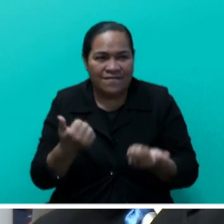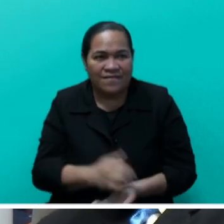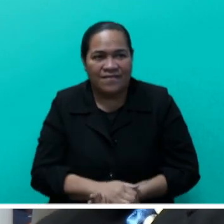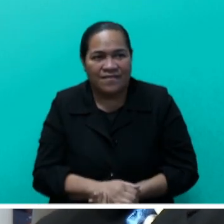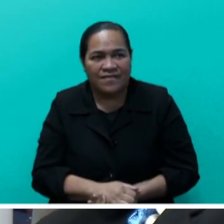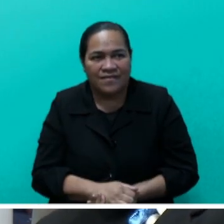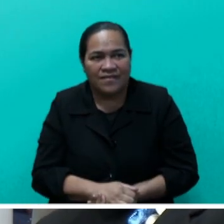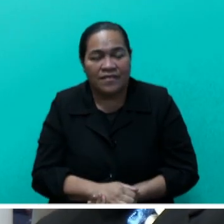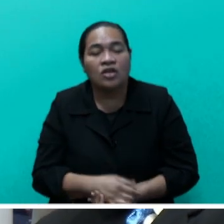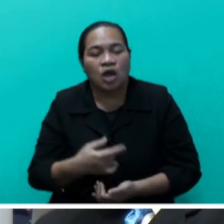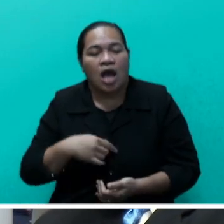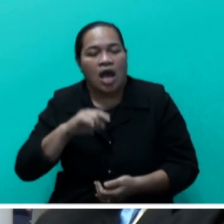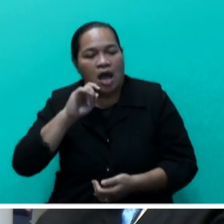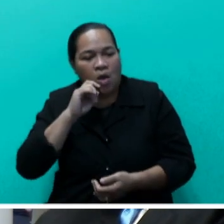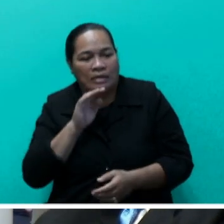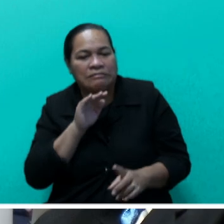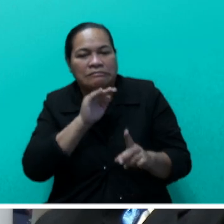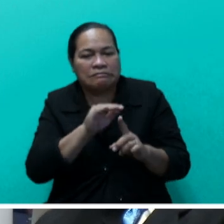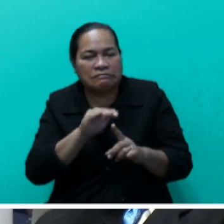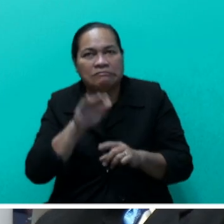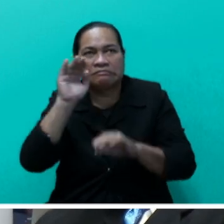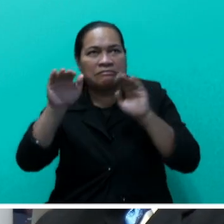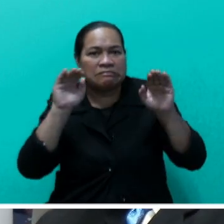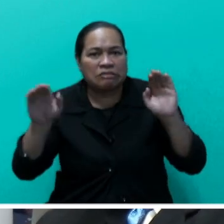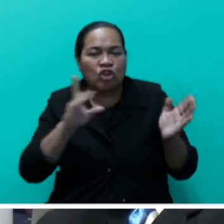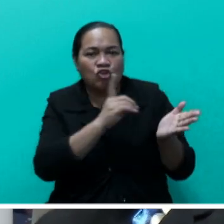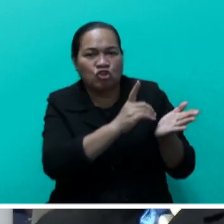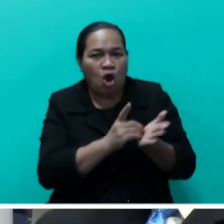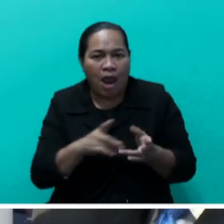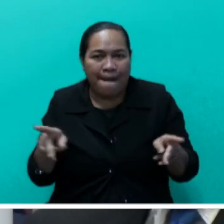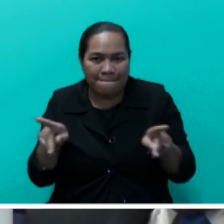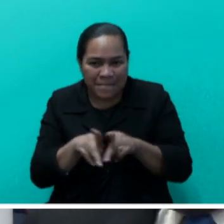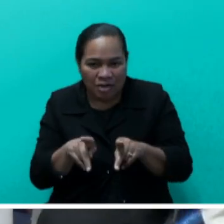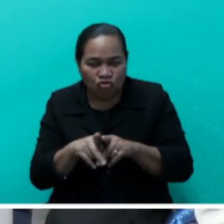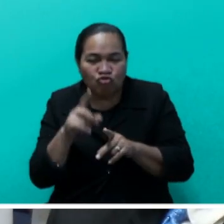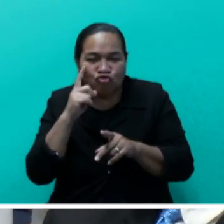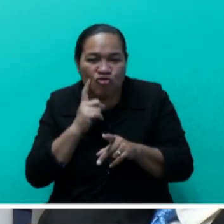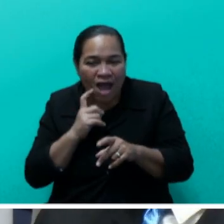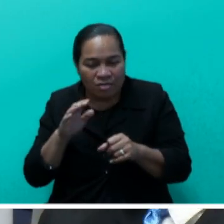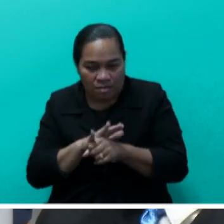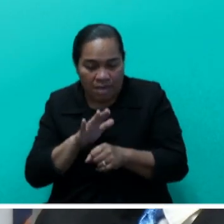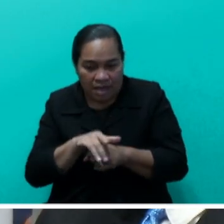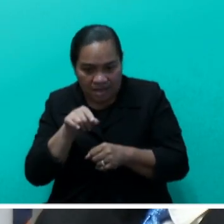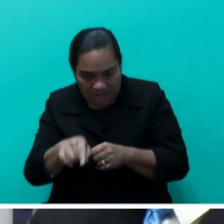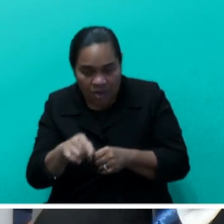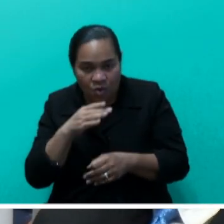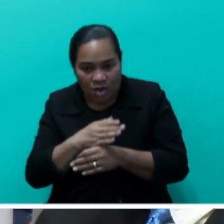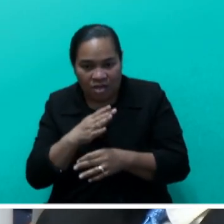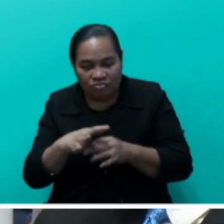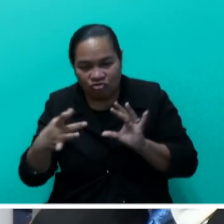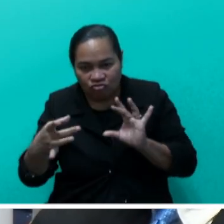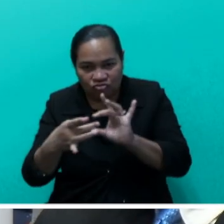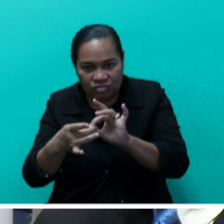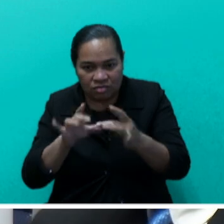So I will be reaching out to donor partners as well to try and accelerate the connecting the unconnected.